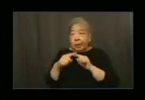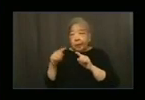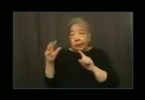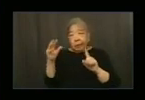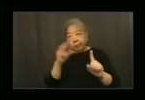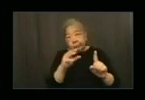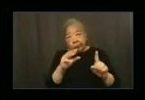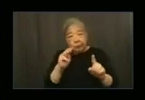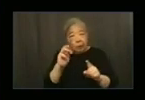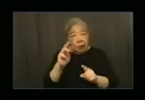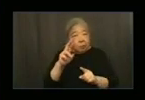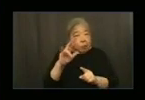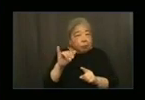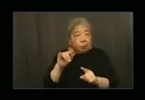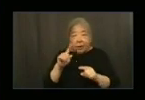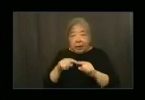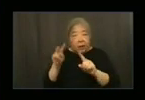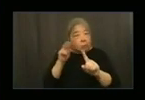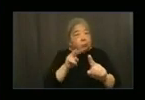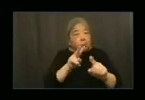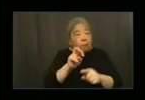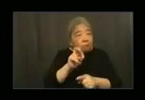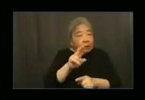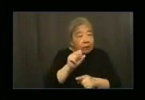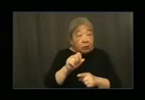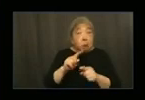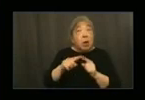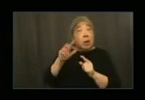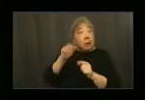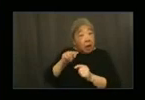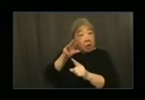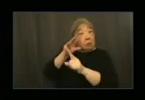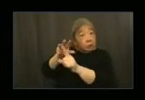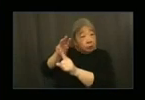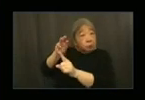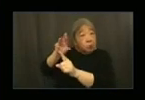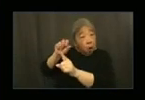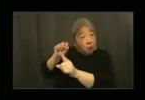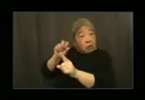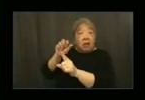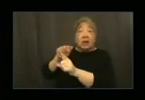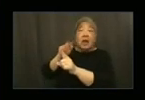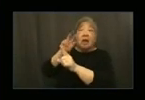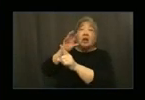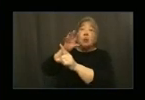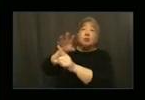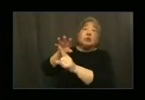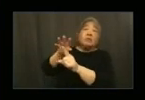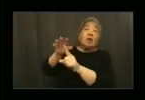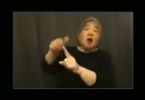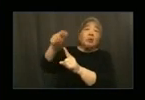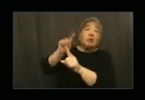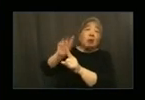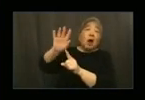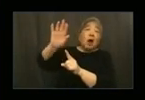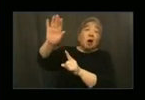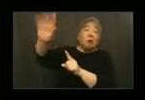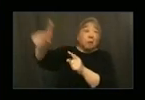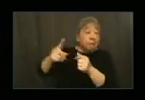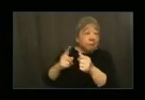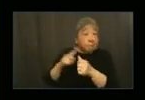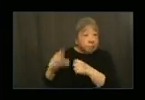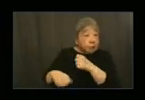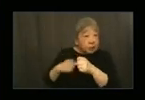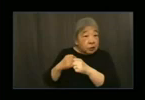Venus, but it can observe Mars and everything on out. And in fact, during that first year of